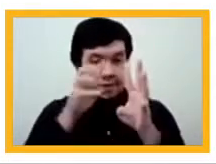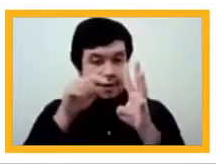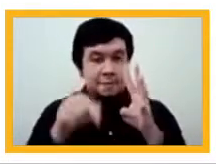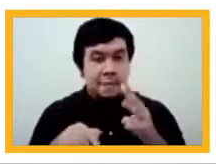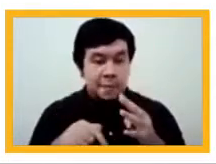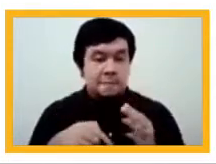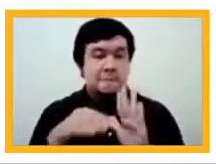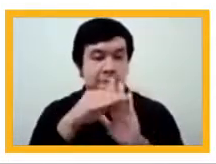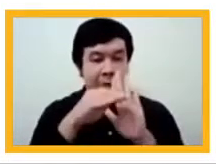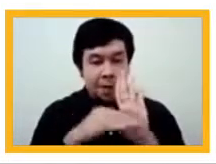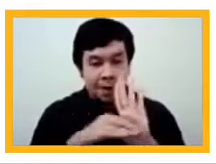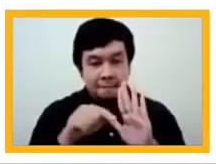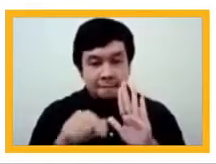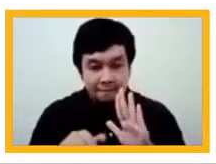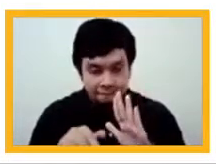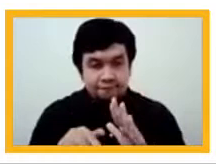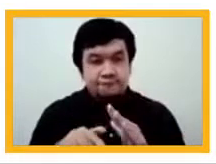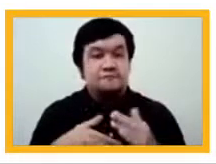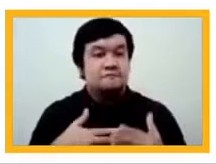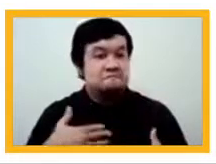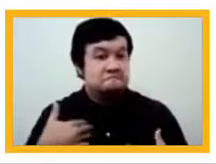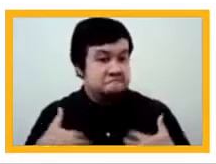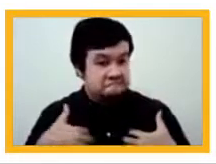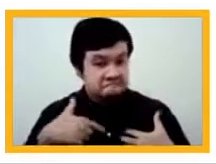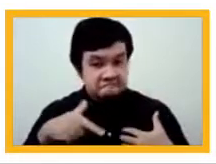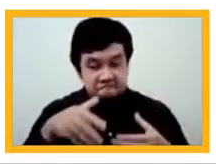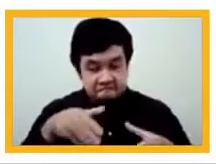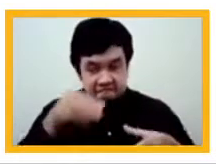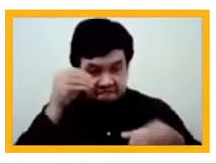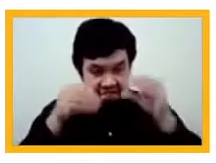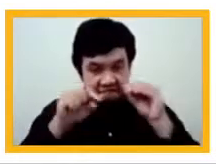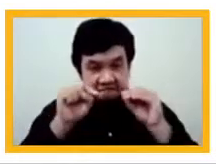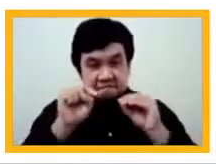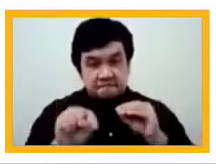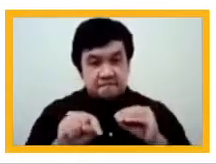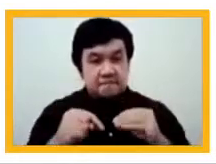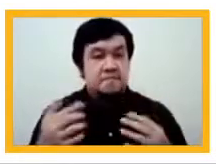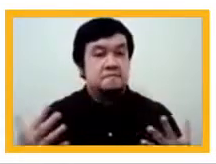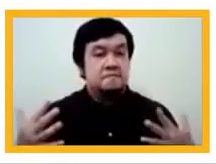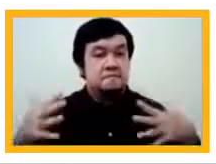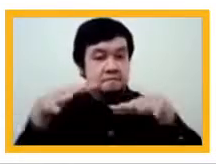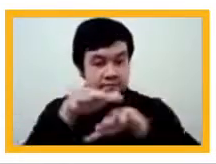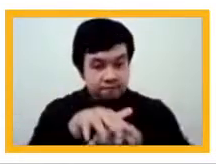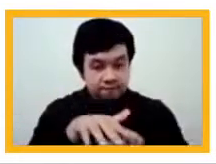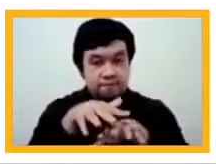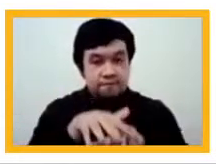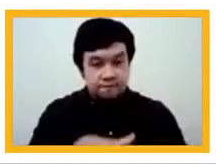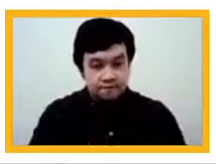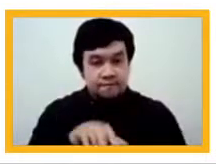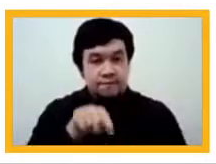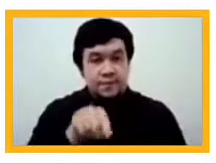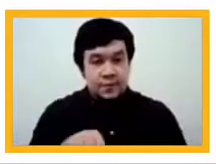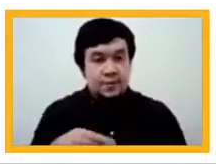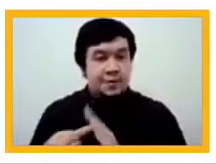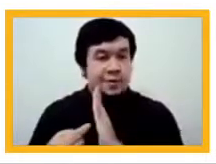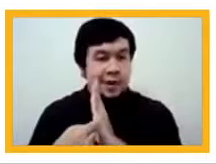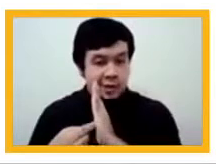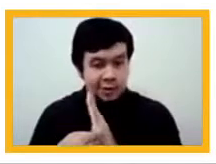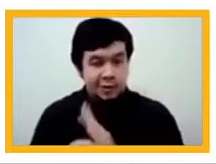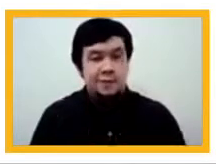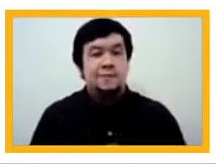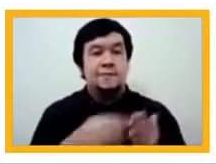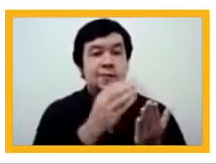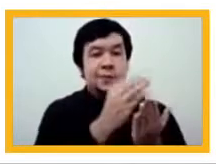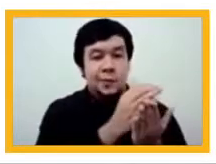developed many interesting convergence department majors in area